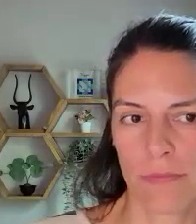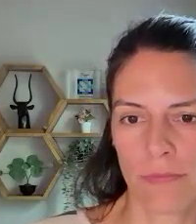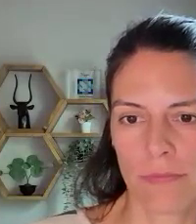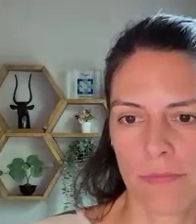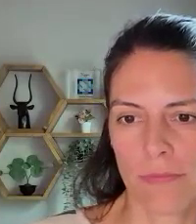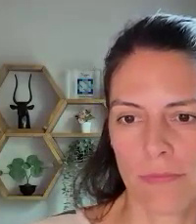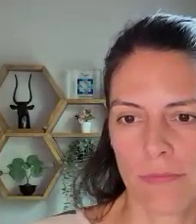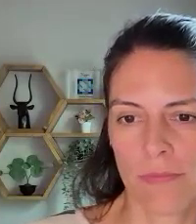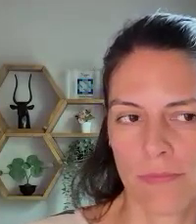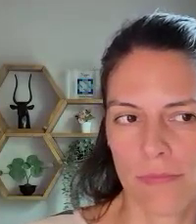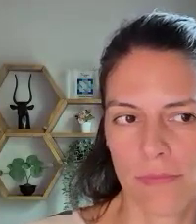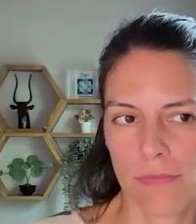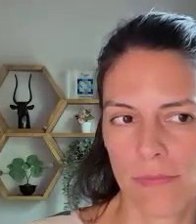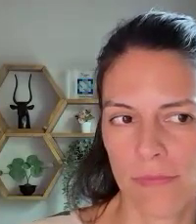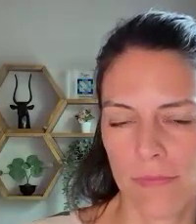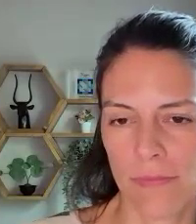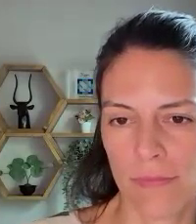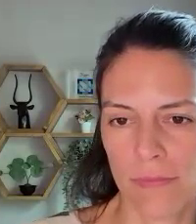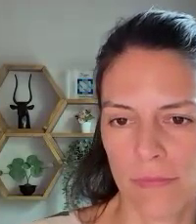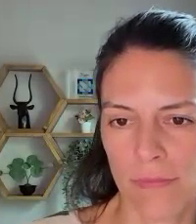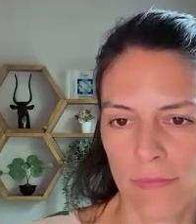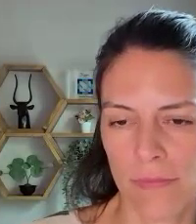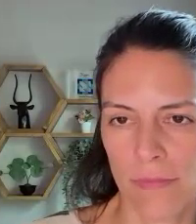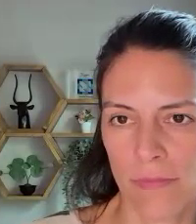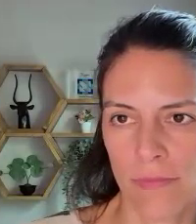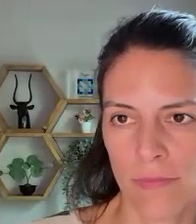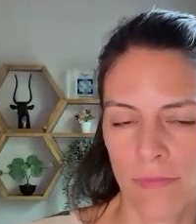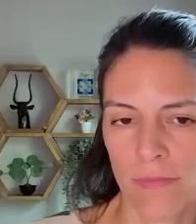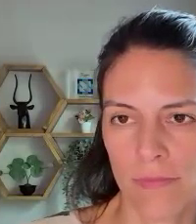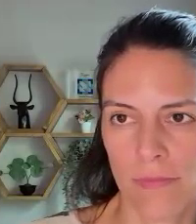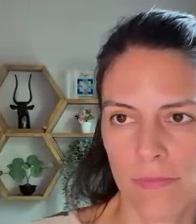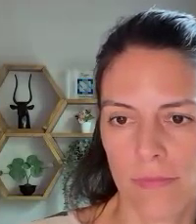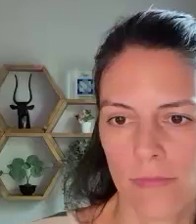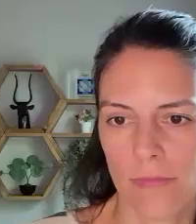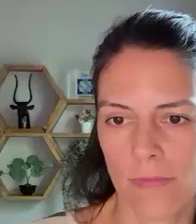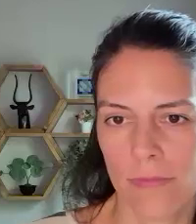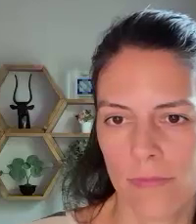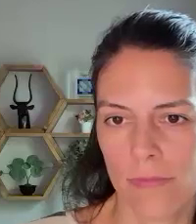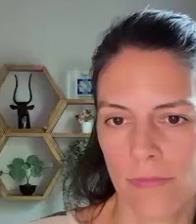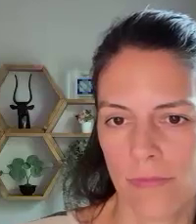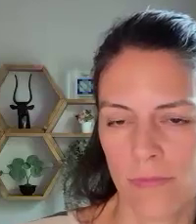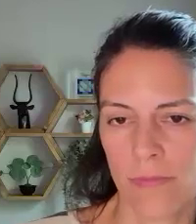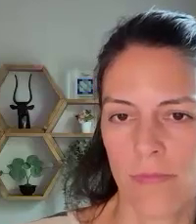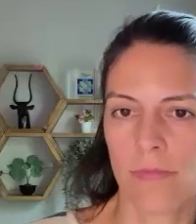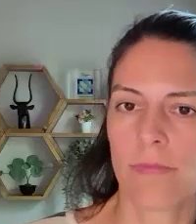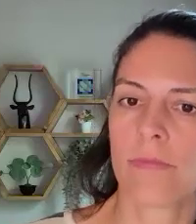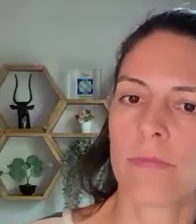yourself. Anyway, while you're at it, please put yourself in the agenda attendees